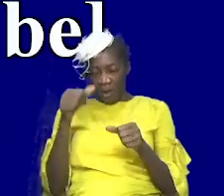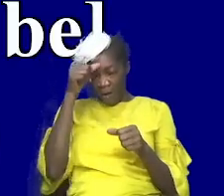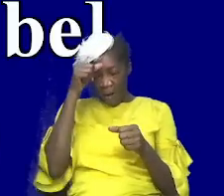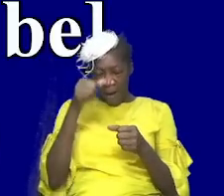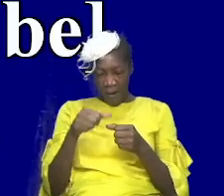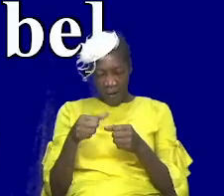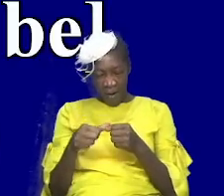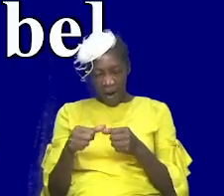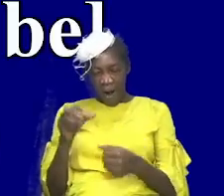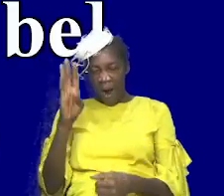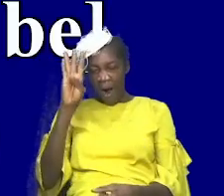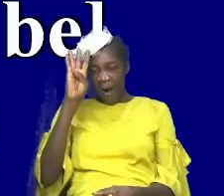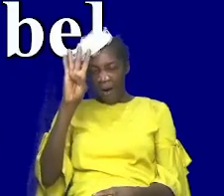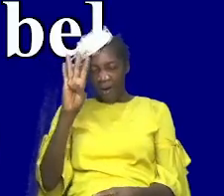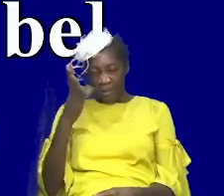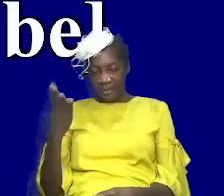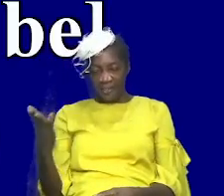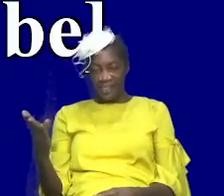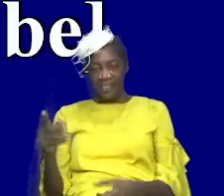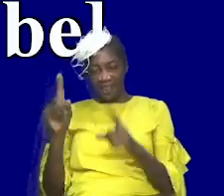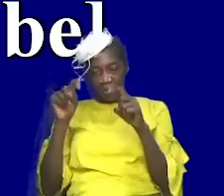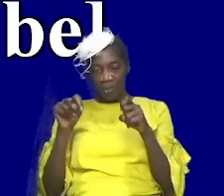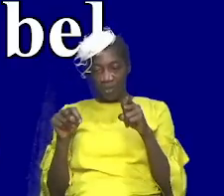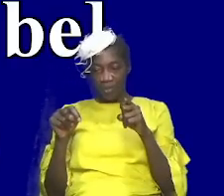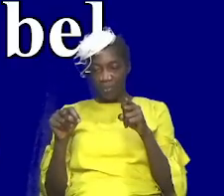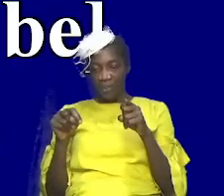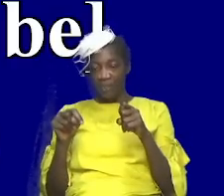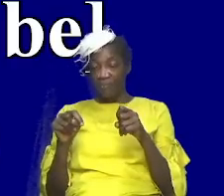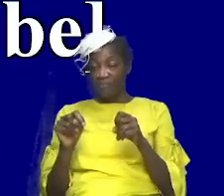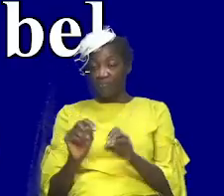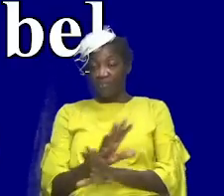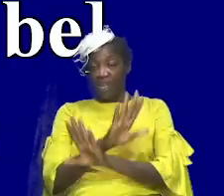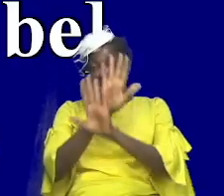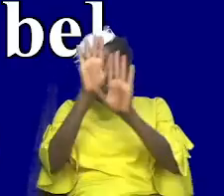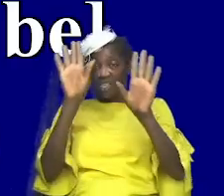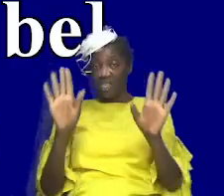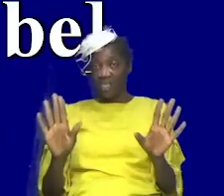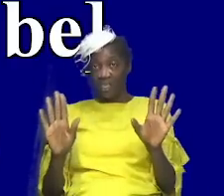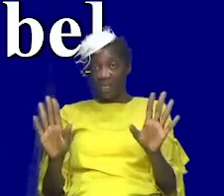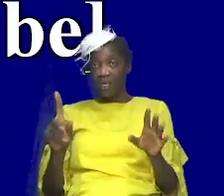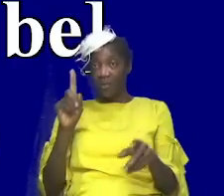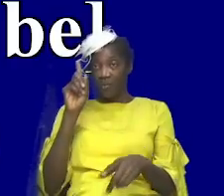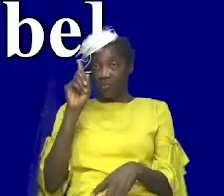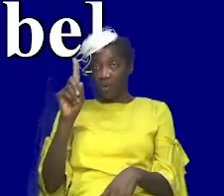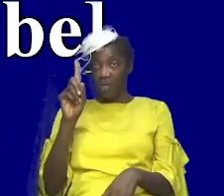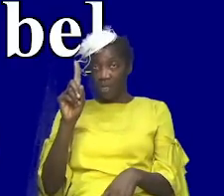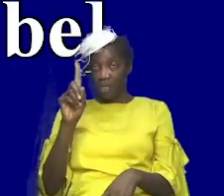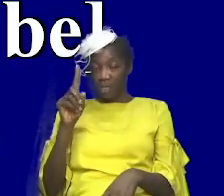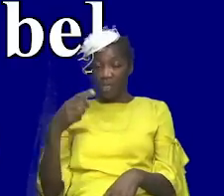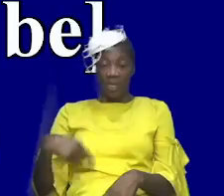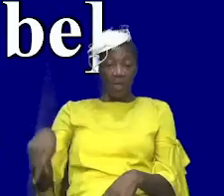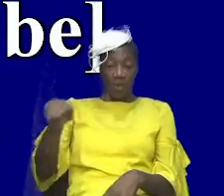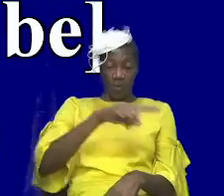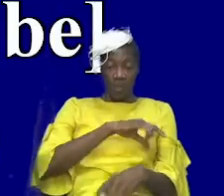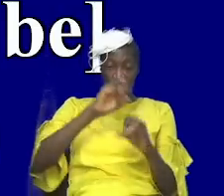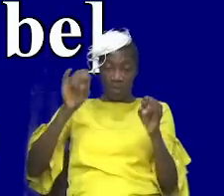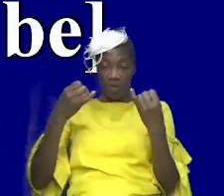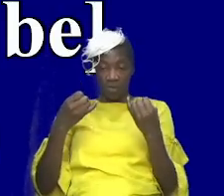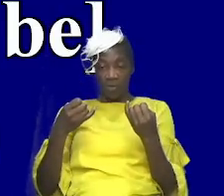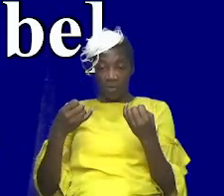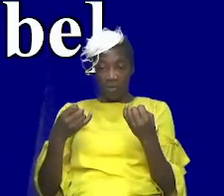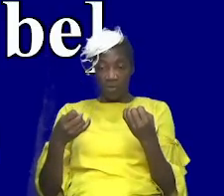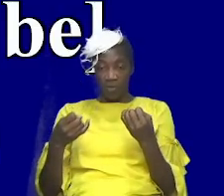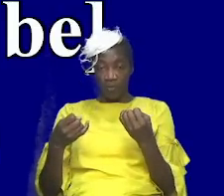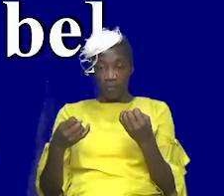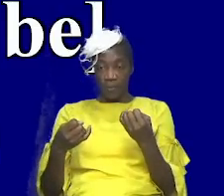there are four things that we must be very clear on. That one, we will be judged fairly. We